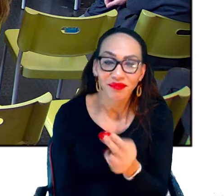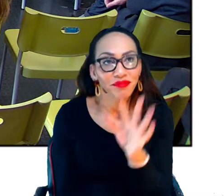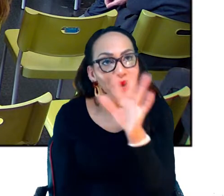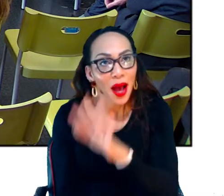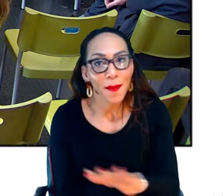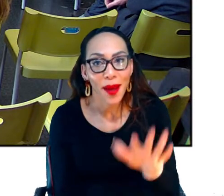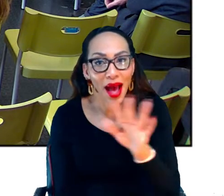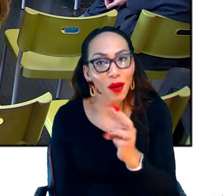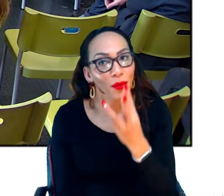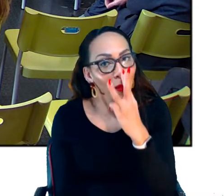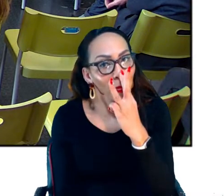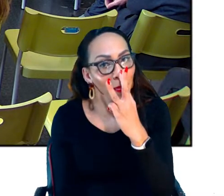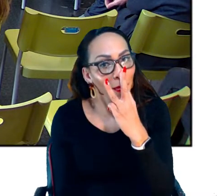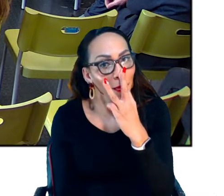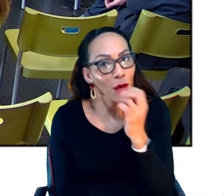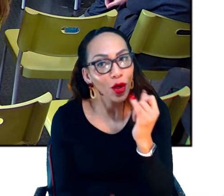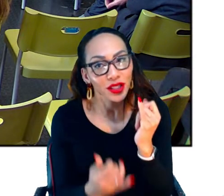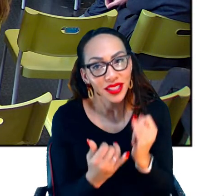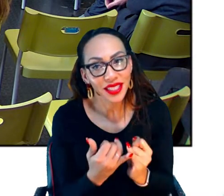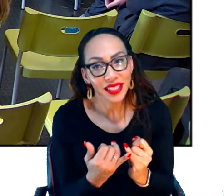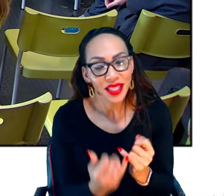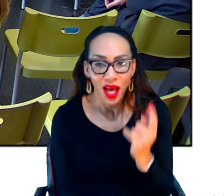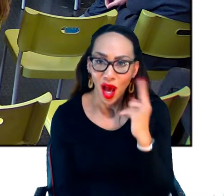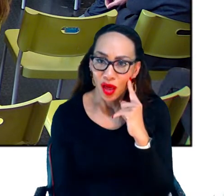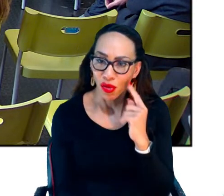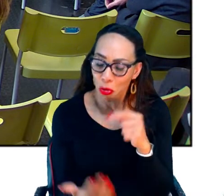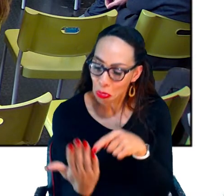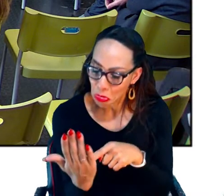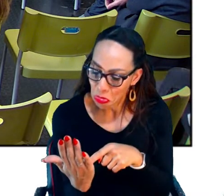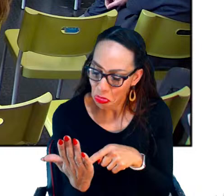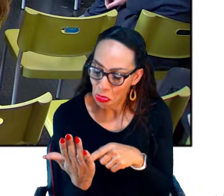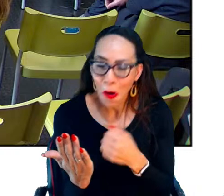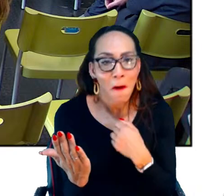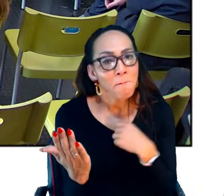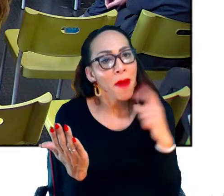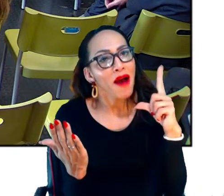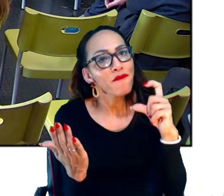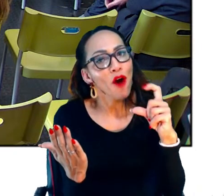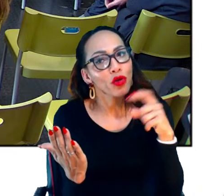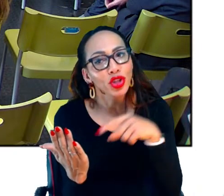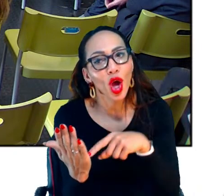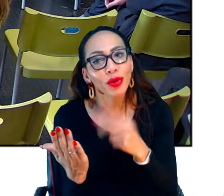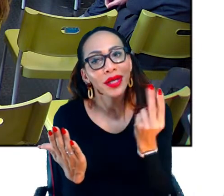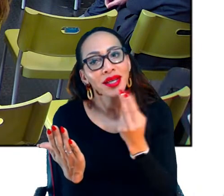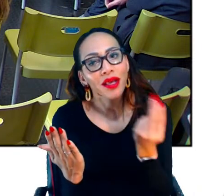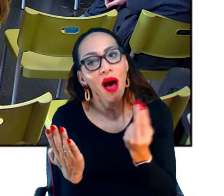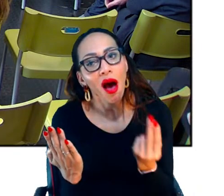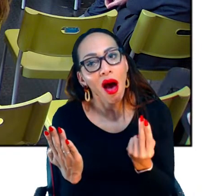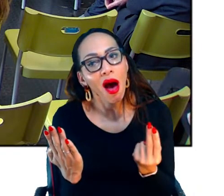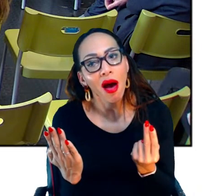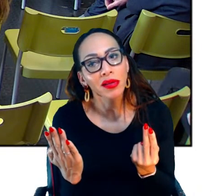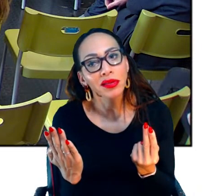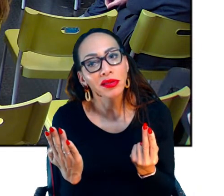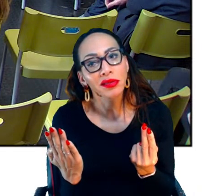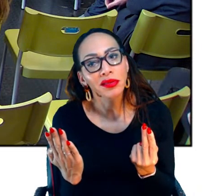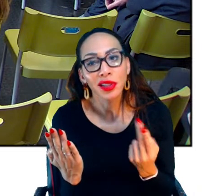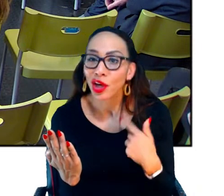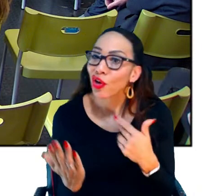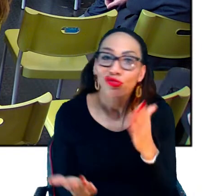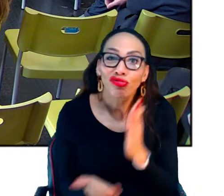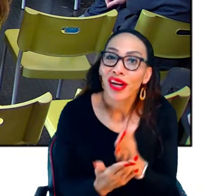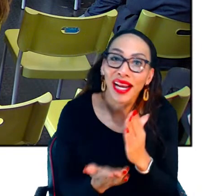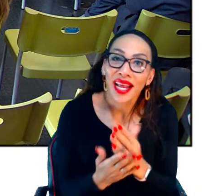thought, actually, this could be art. So I was just somebody who just really enjoyed the process of making